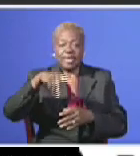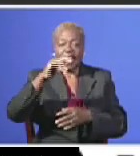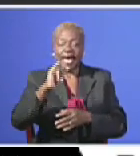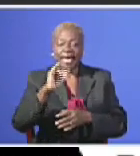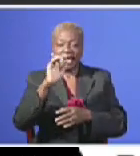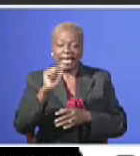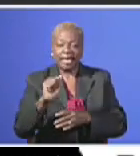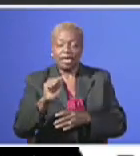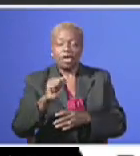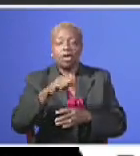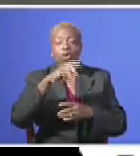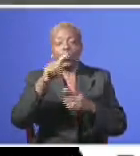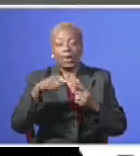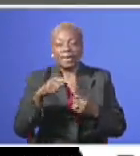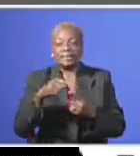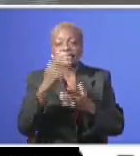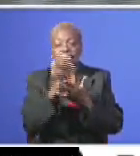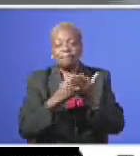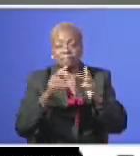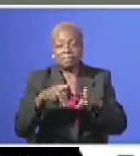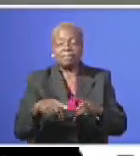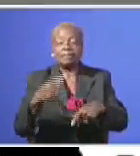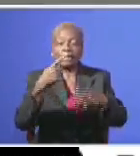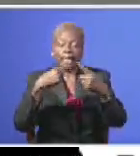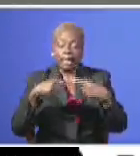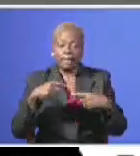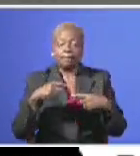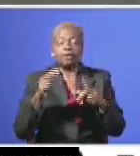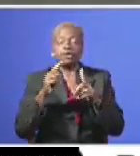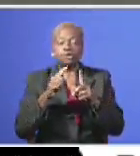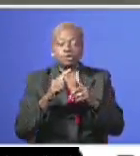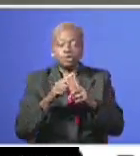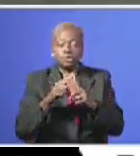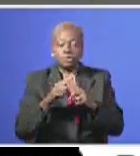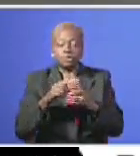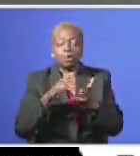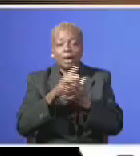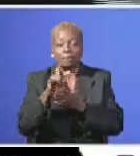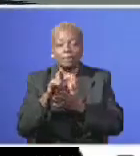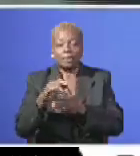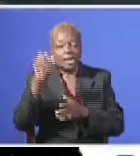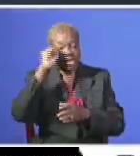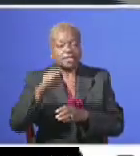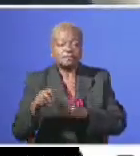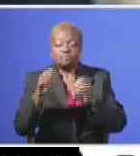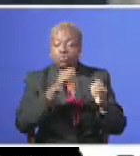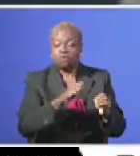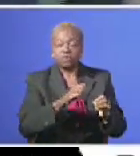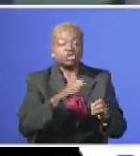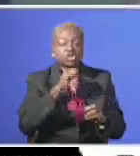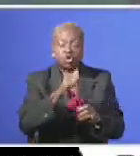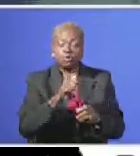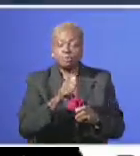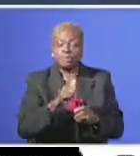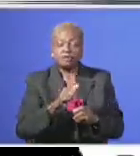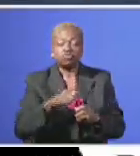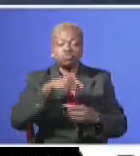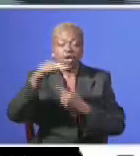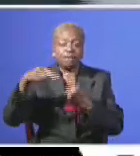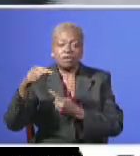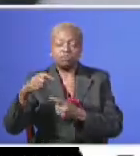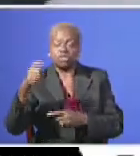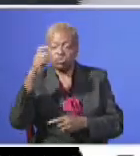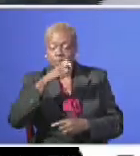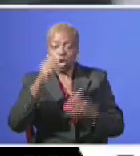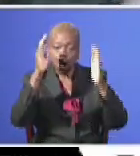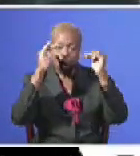island, while Tino Goodman returned to the island after 2 years on Exuma. His move was not prompted by the travel restrictions, but he is hopeful the